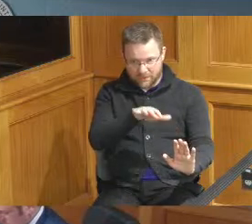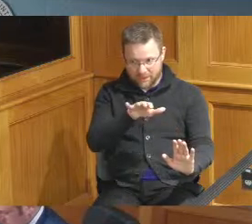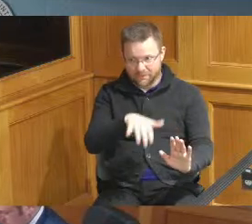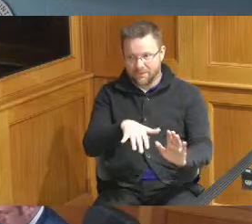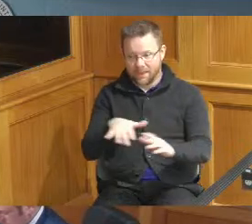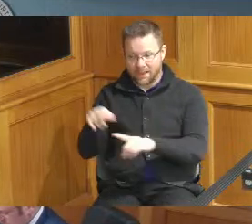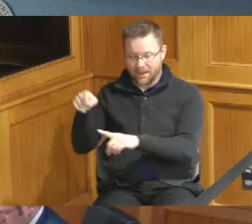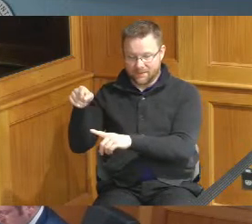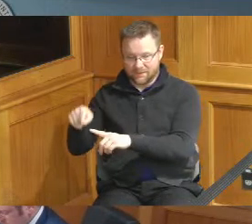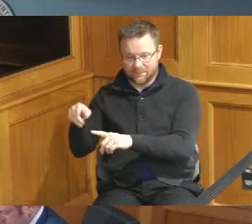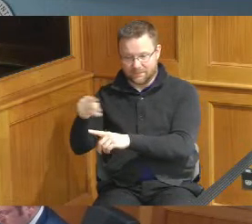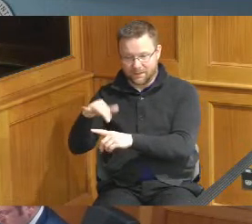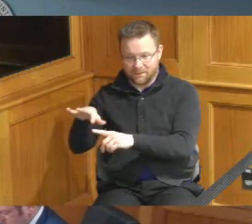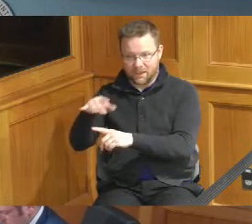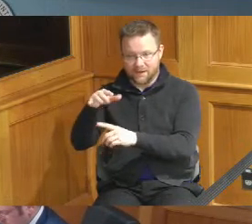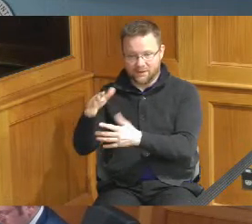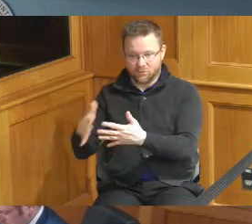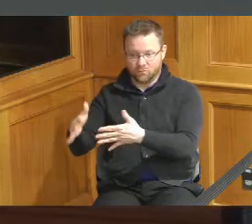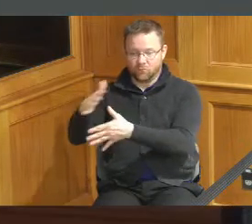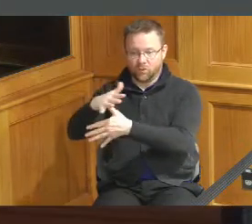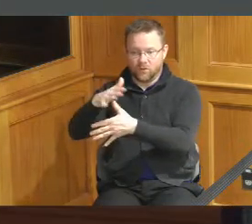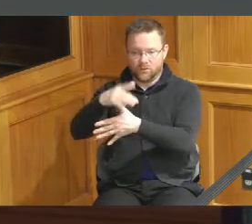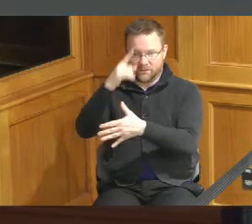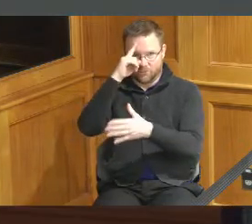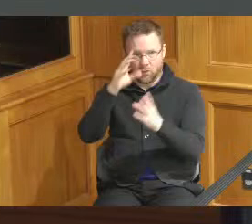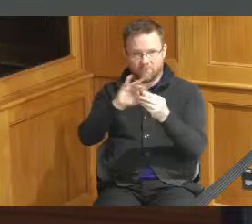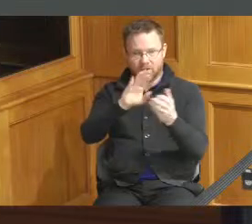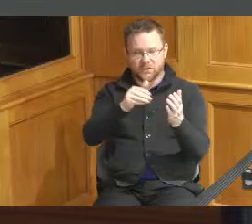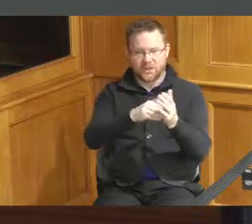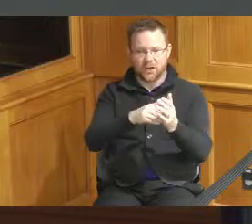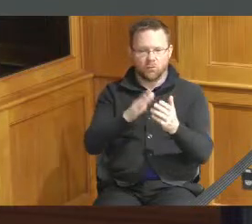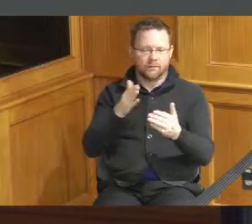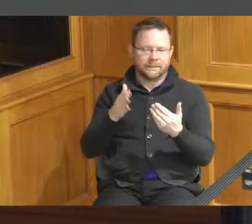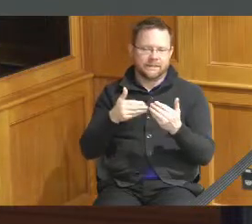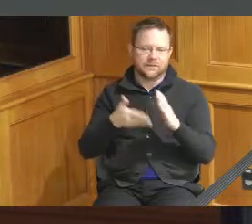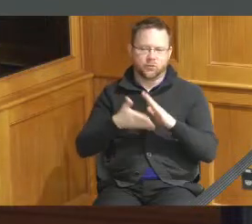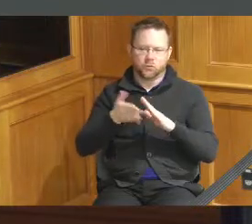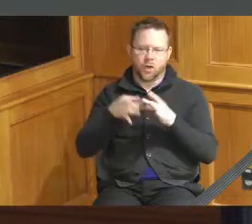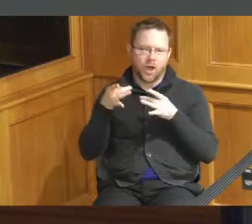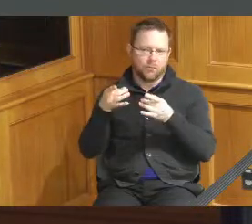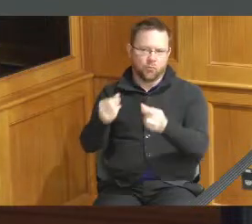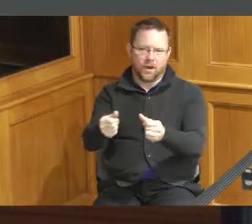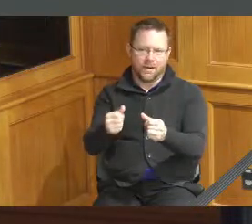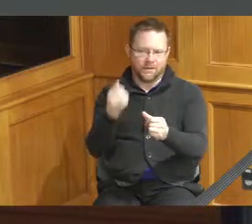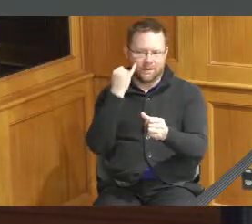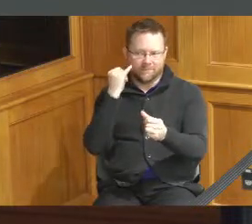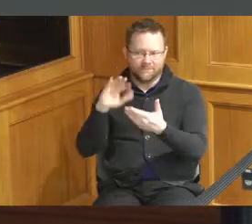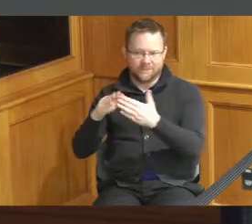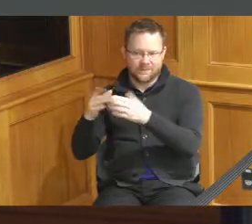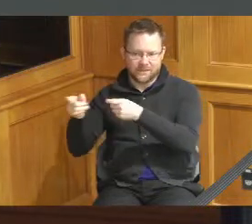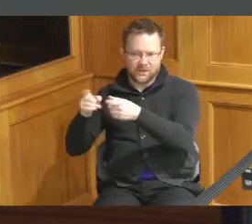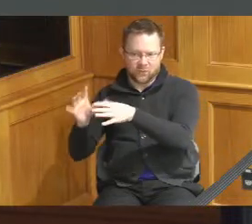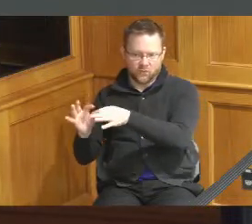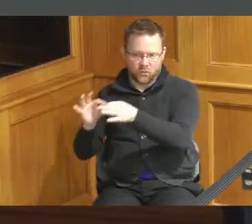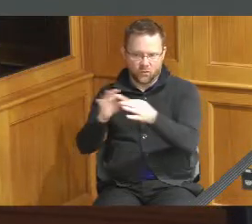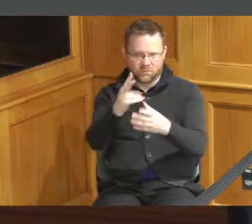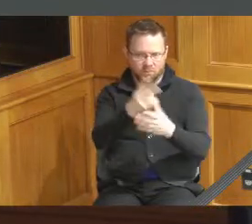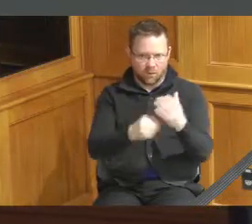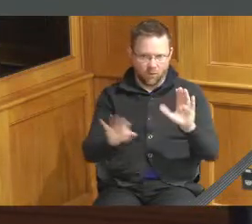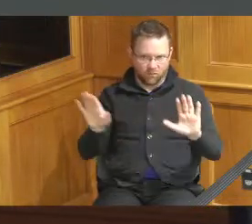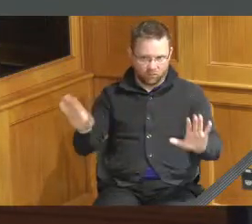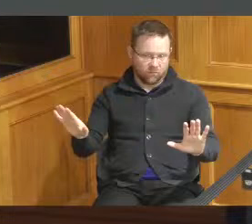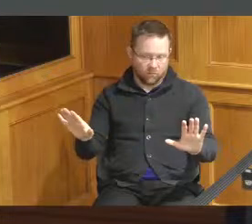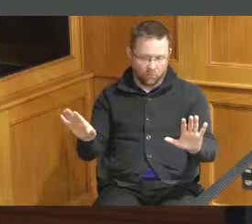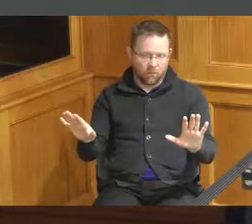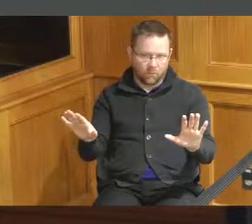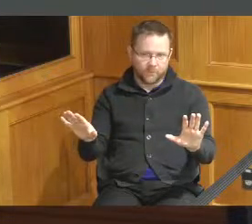convention center purposes, that there's just a more seamless operational linkage between the city, the convention center, and the programming